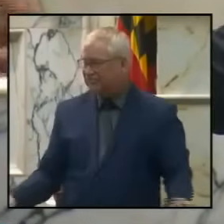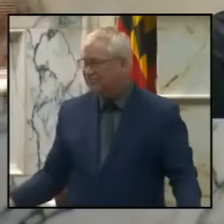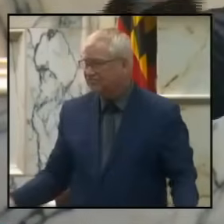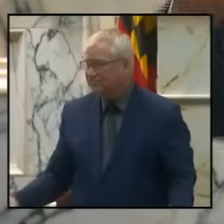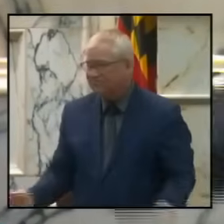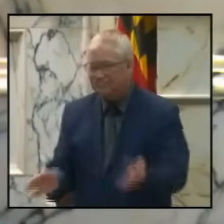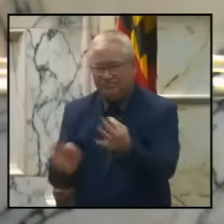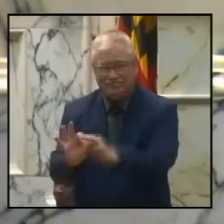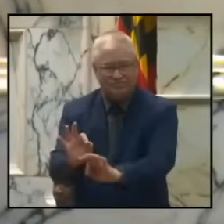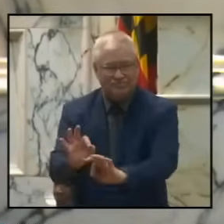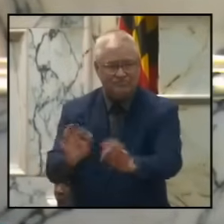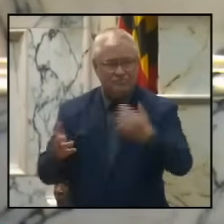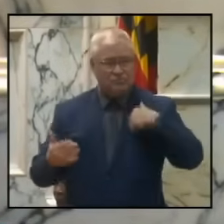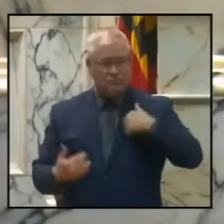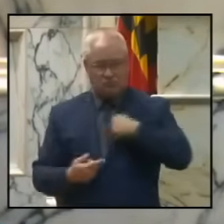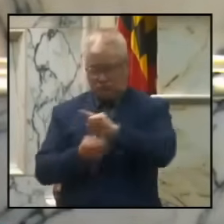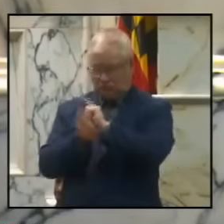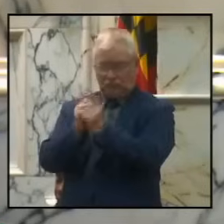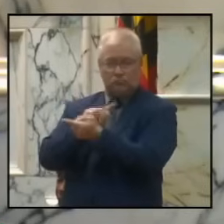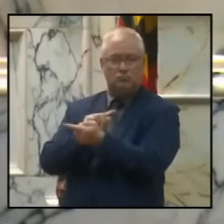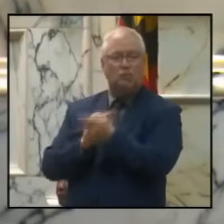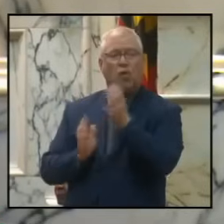rail cars.